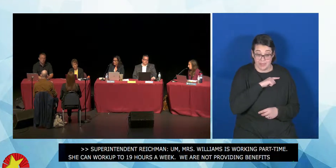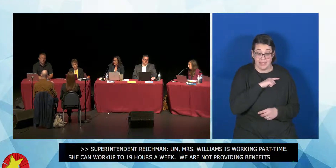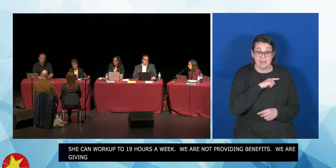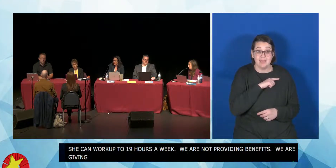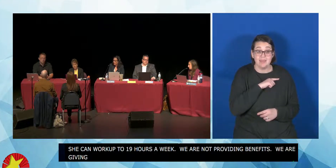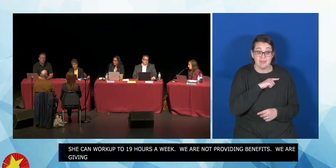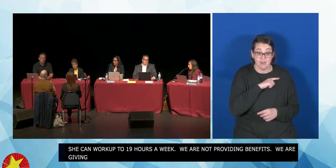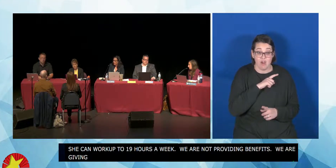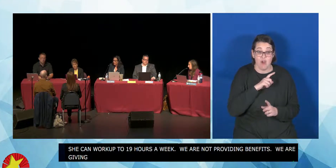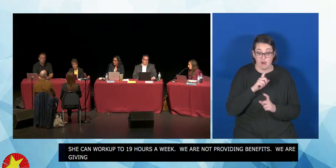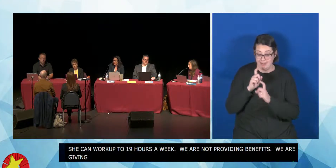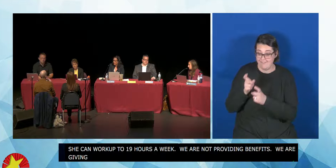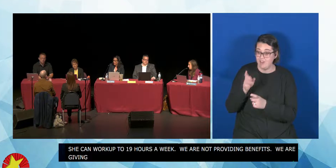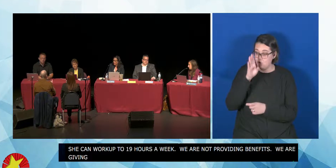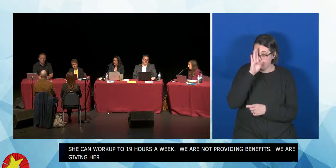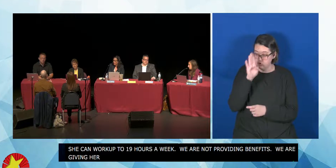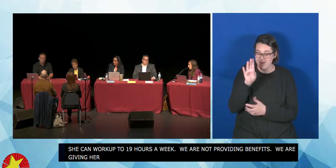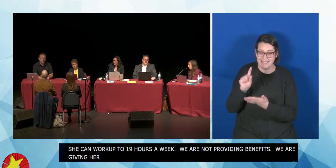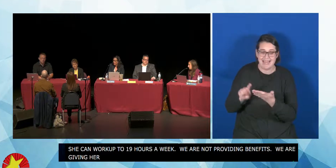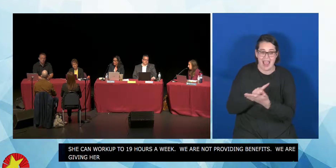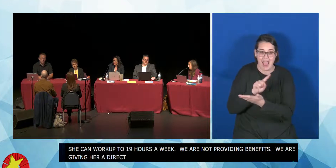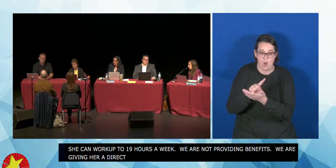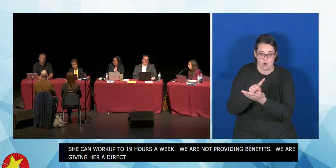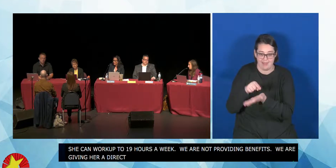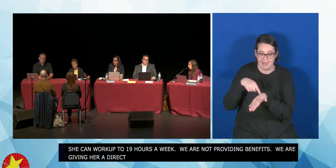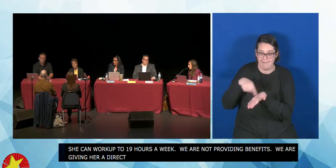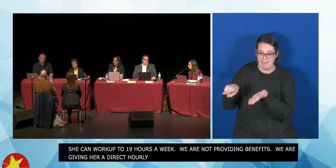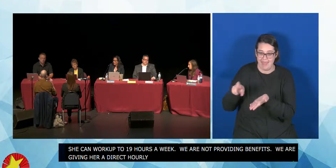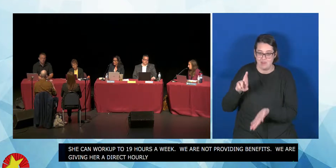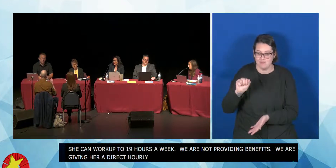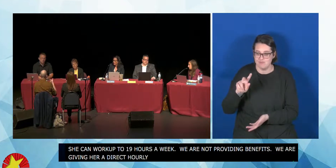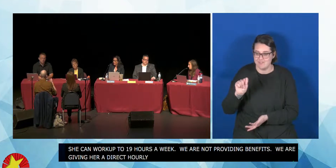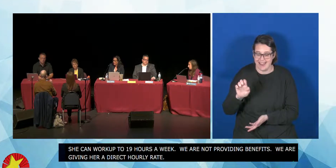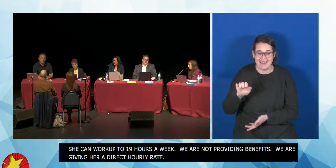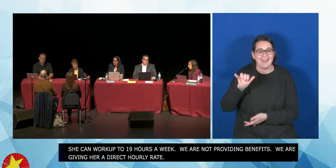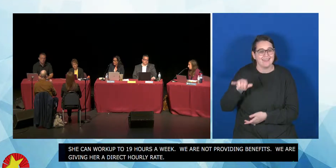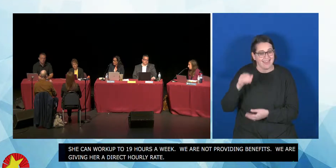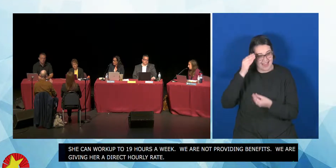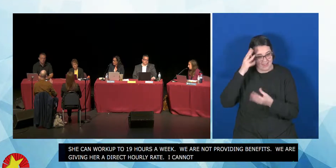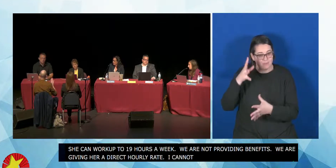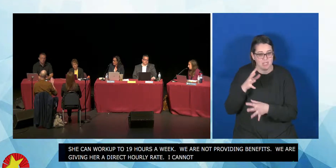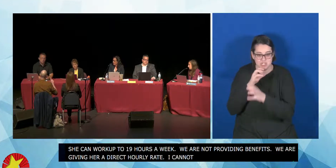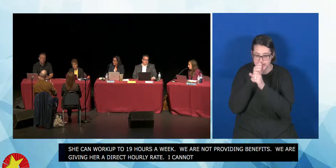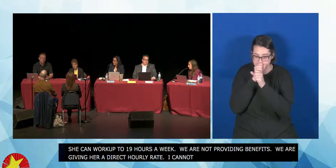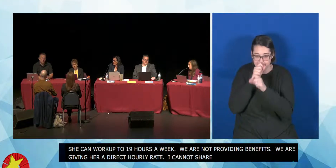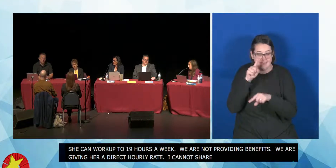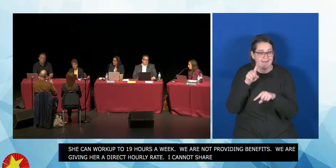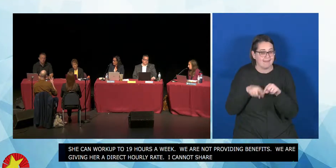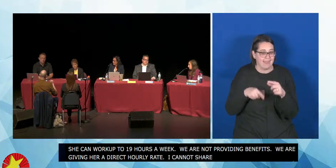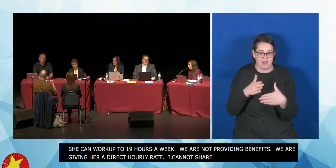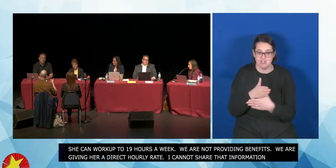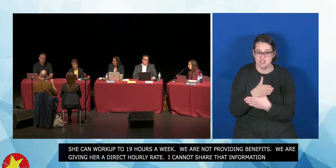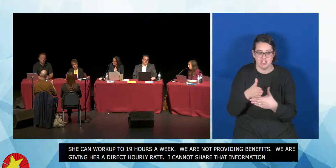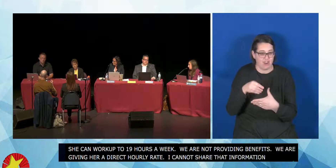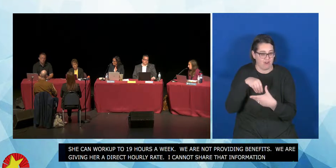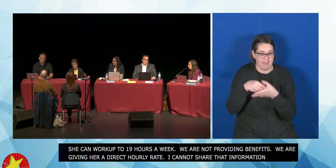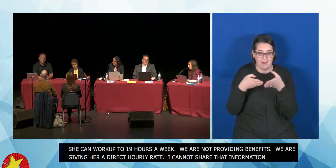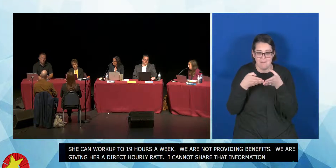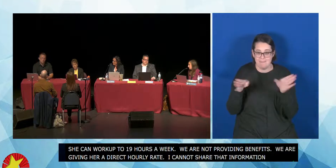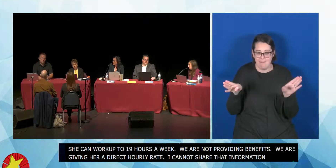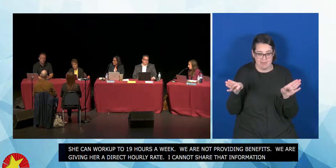direct hourly rate. I cannot share that information in this public